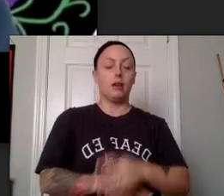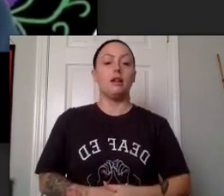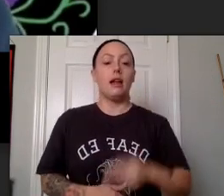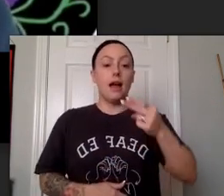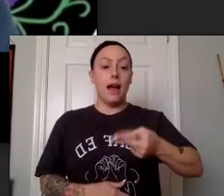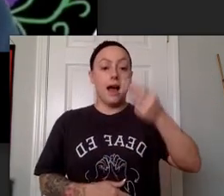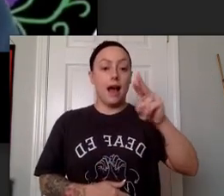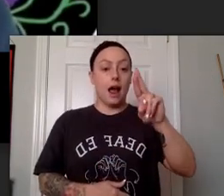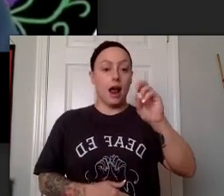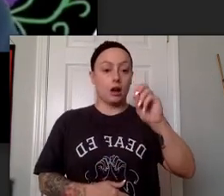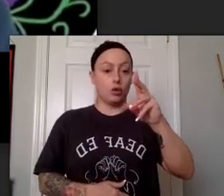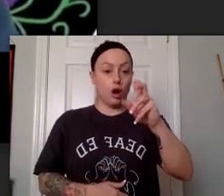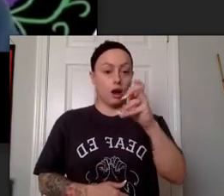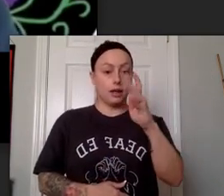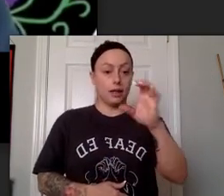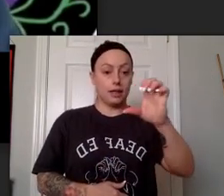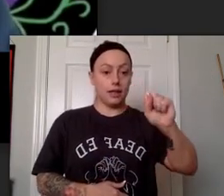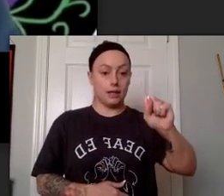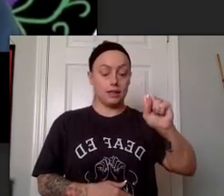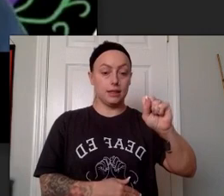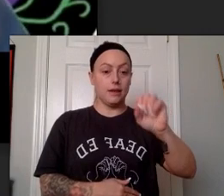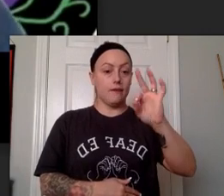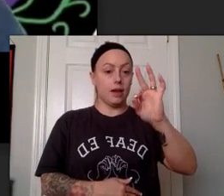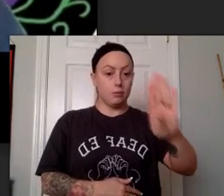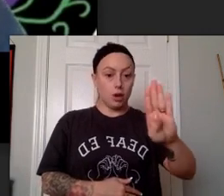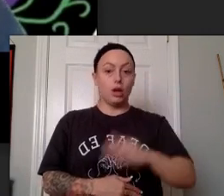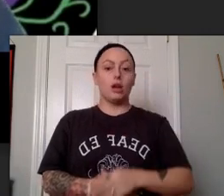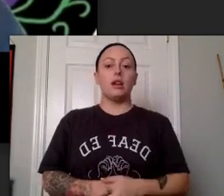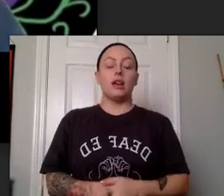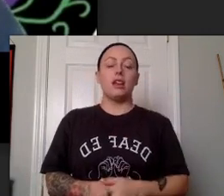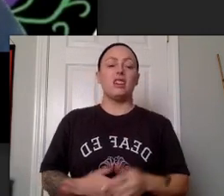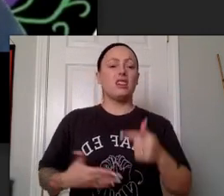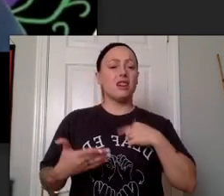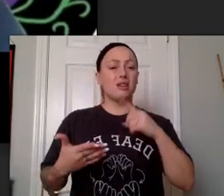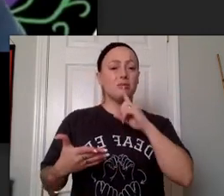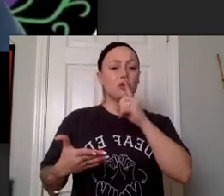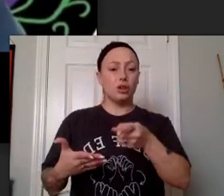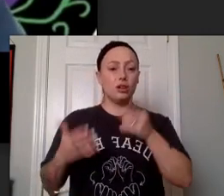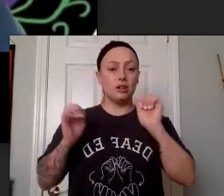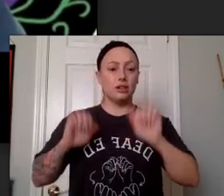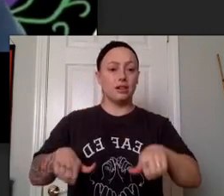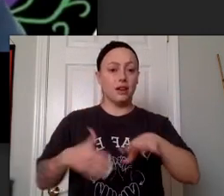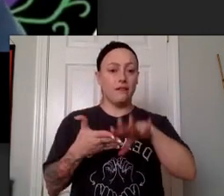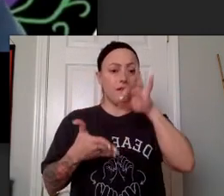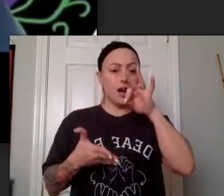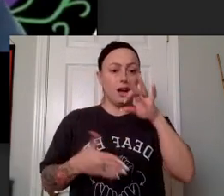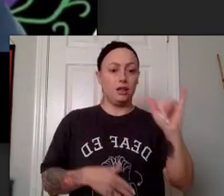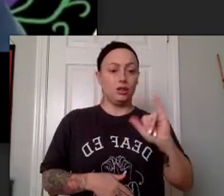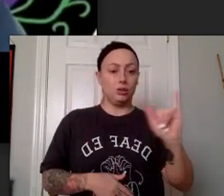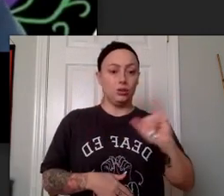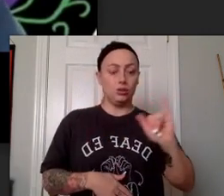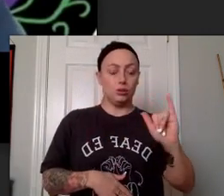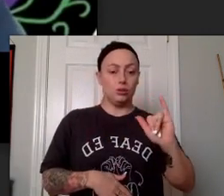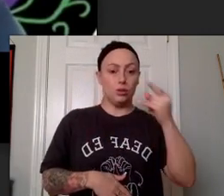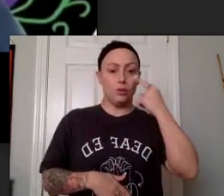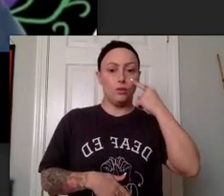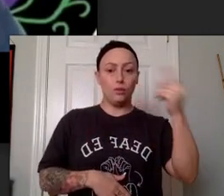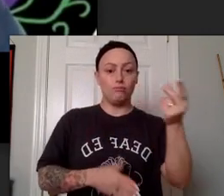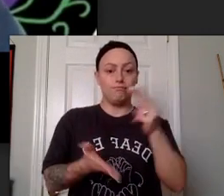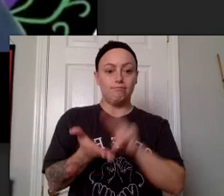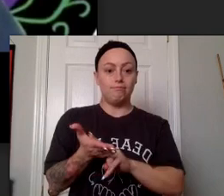Reduction's Facebook in our events page. And Corrine, I bet there's other places they can find that too. Where else can they go for our registration